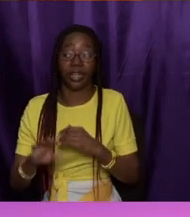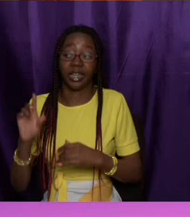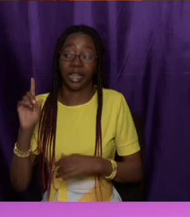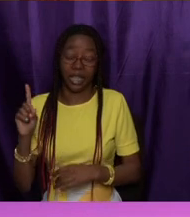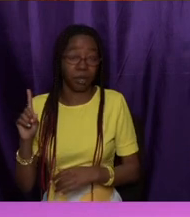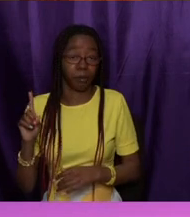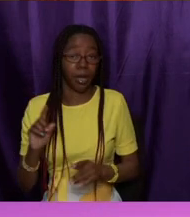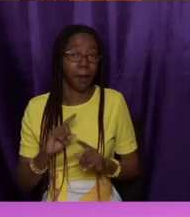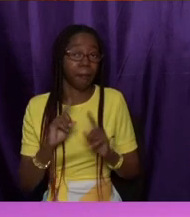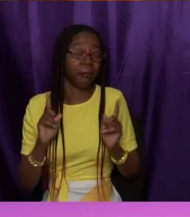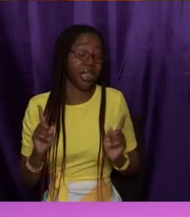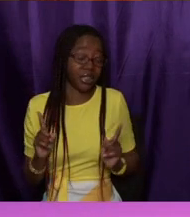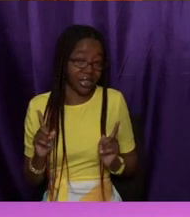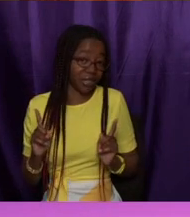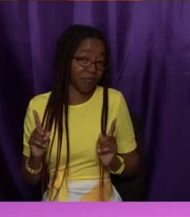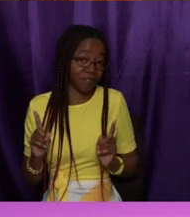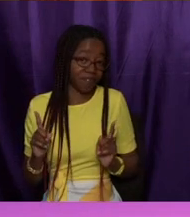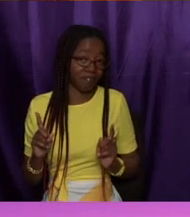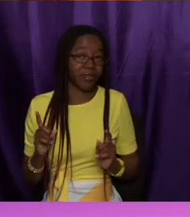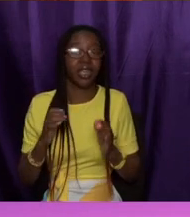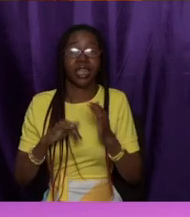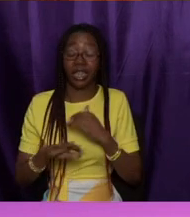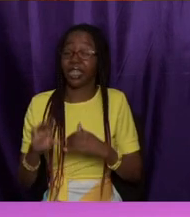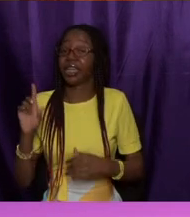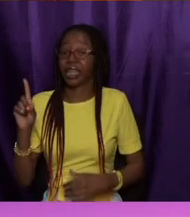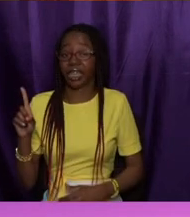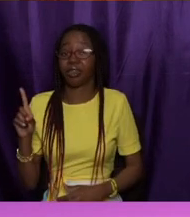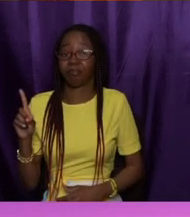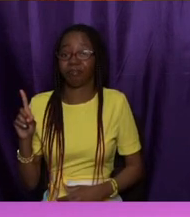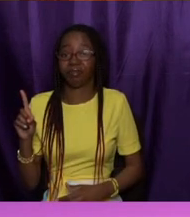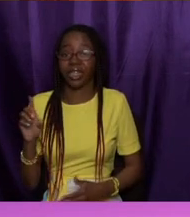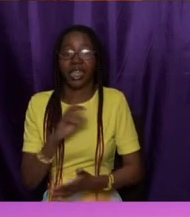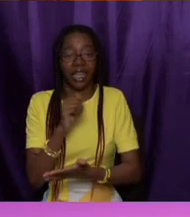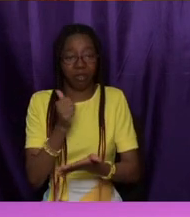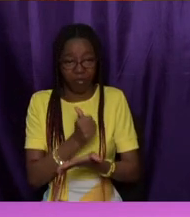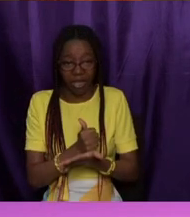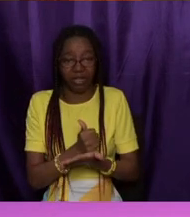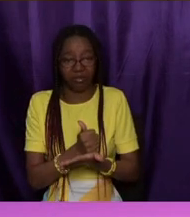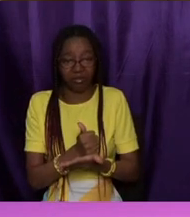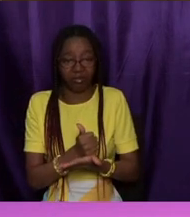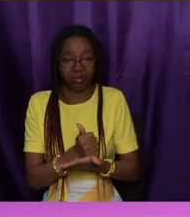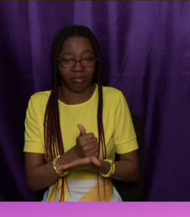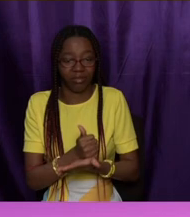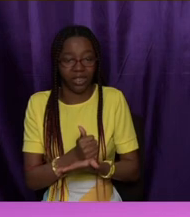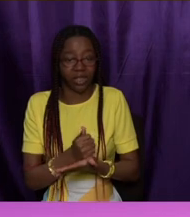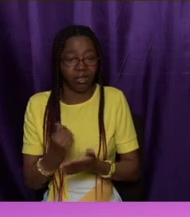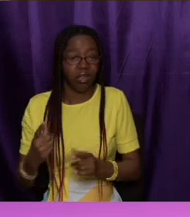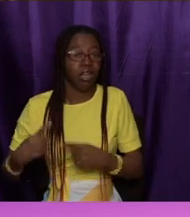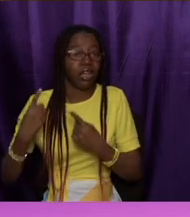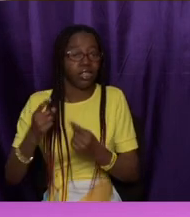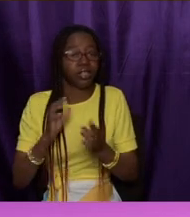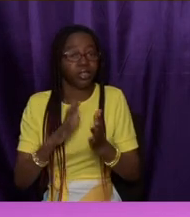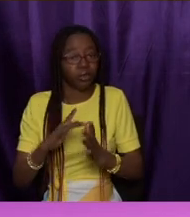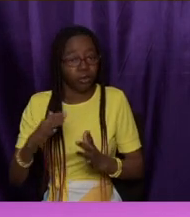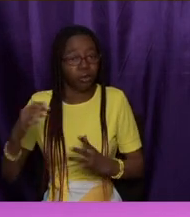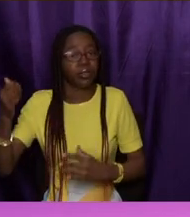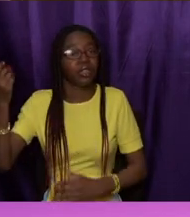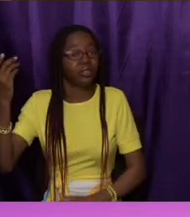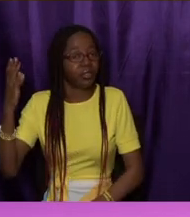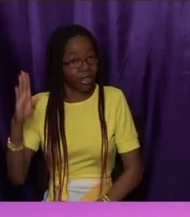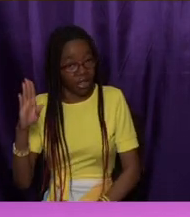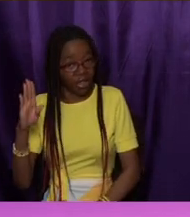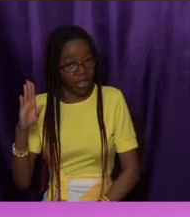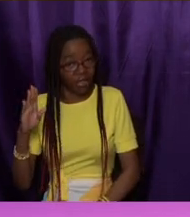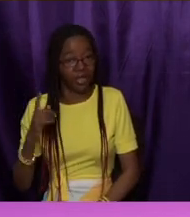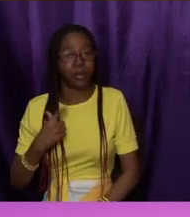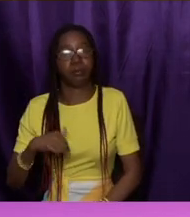yea, and in him, amen, unto the glory of God